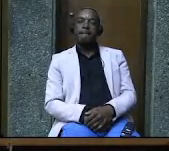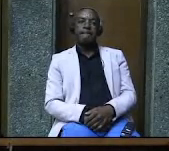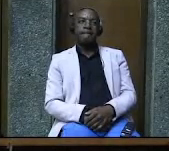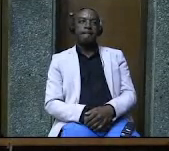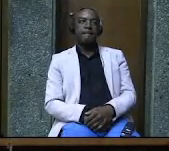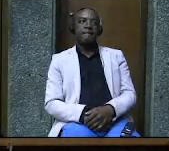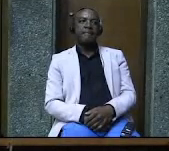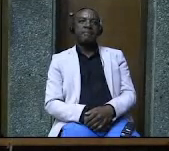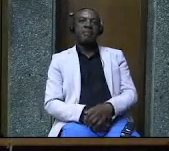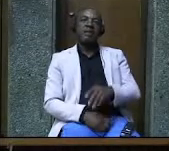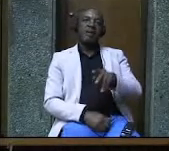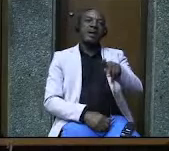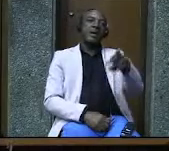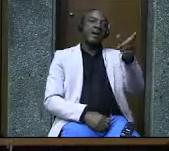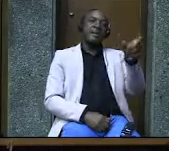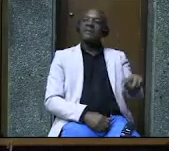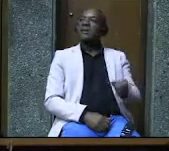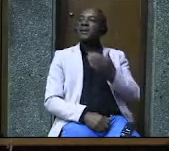Ukhona munye?